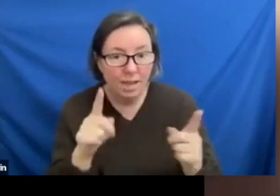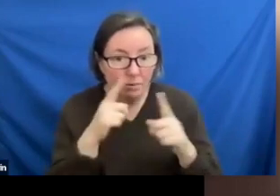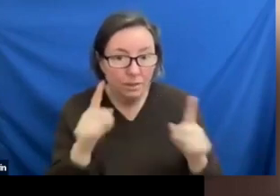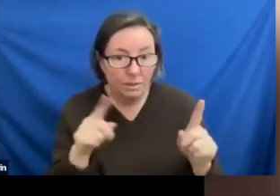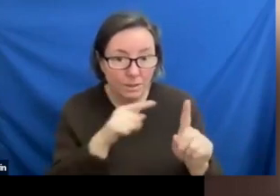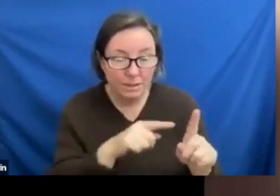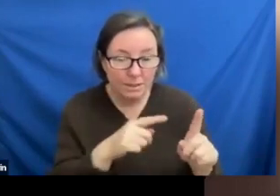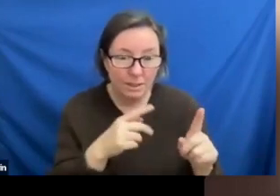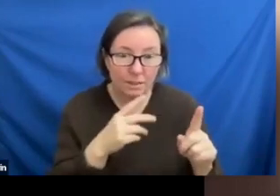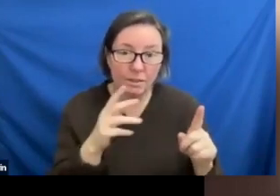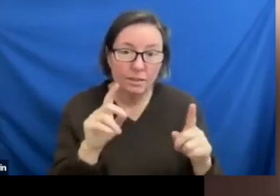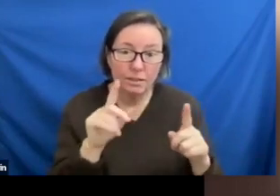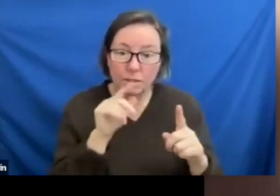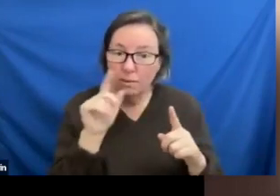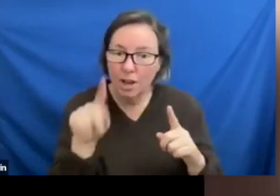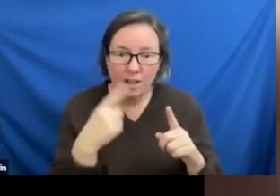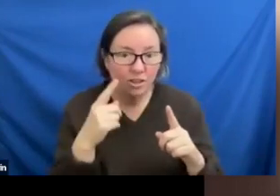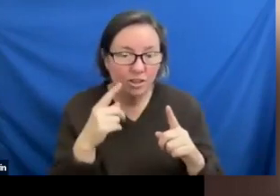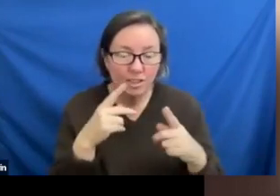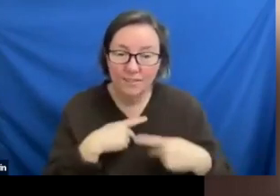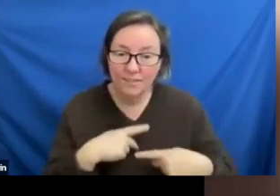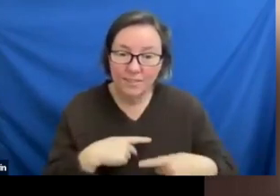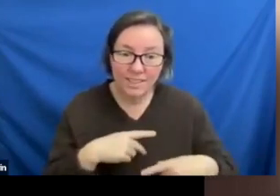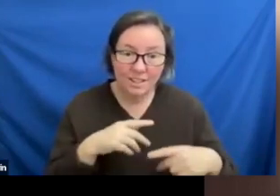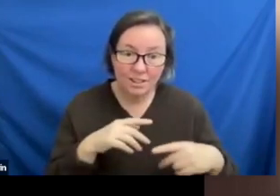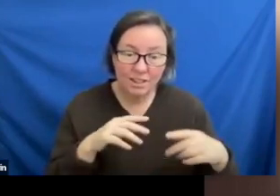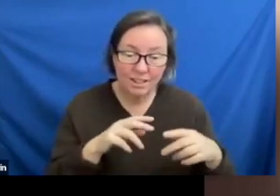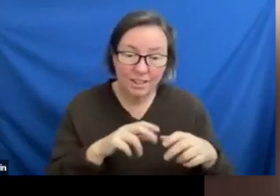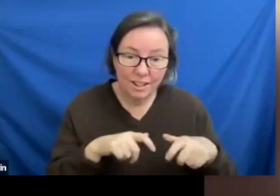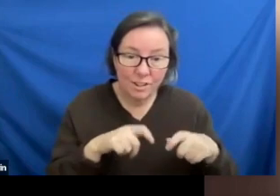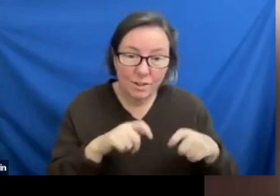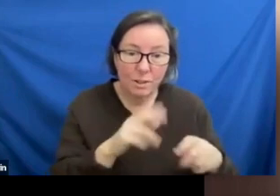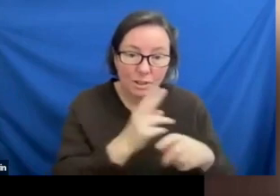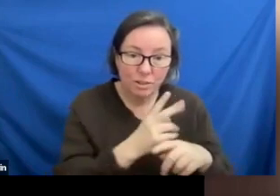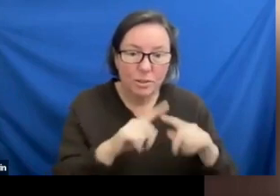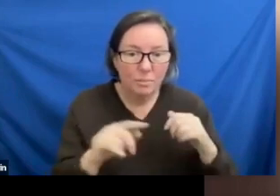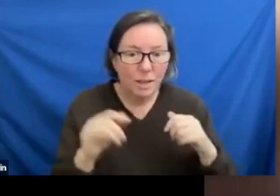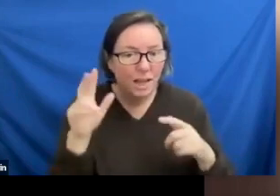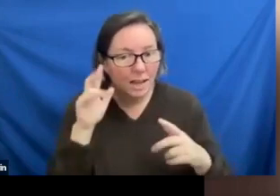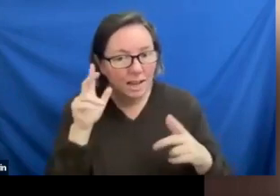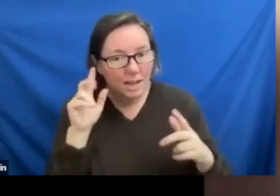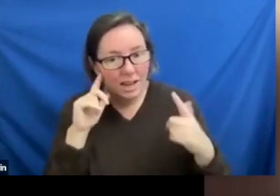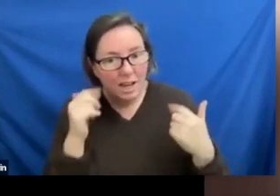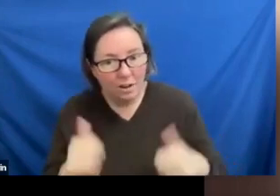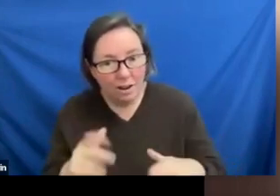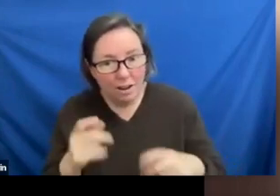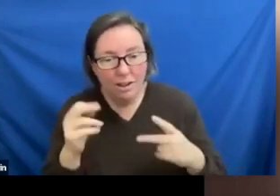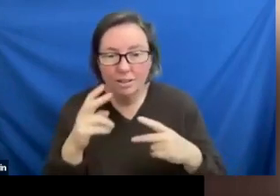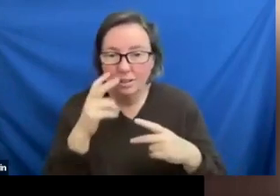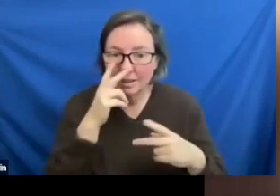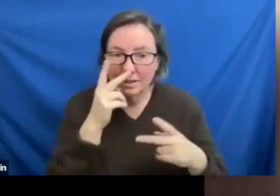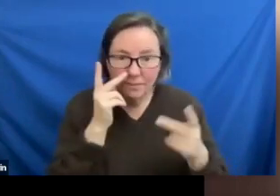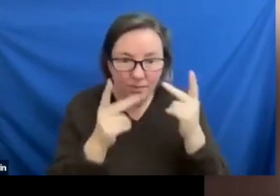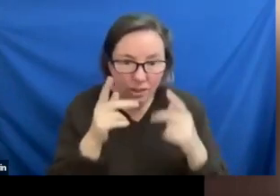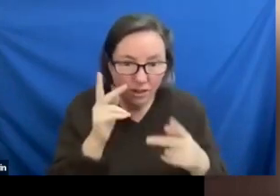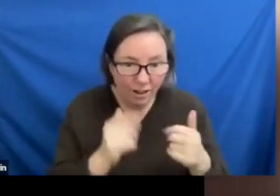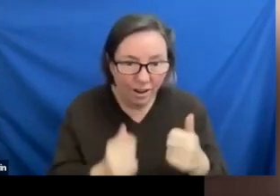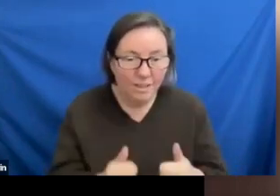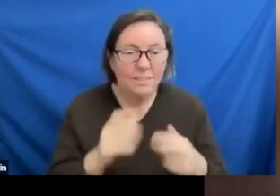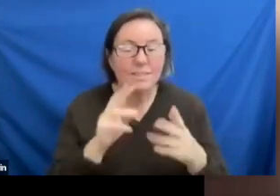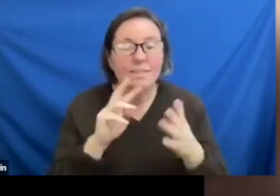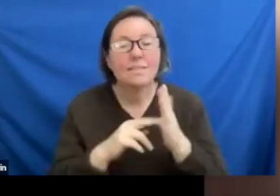the physically impaired, but those that have a hearing challenge or sight. So we are looking to